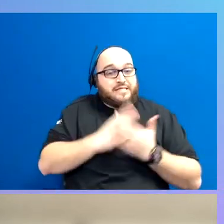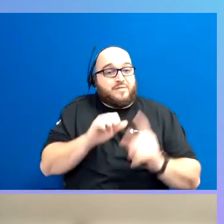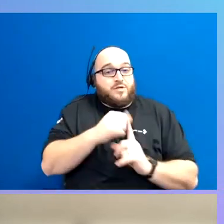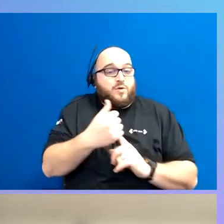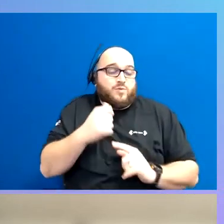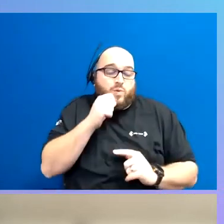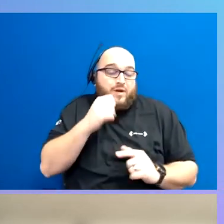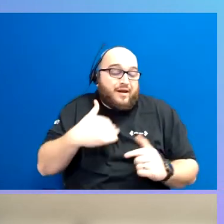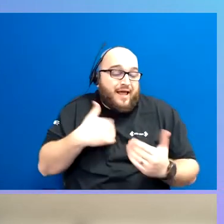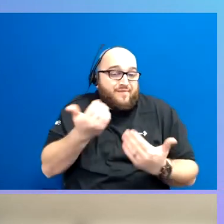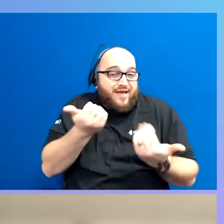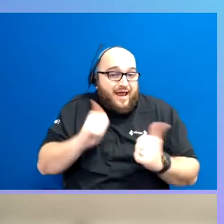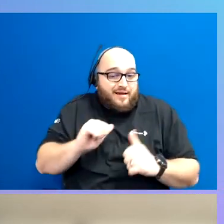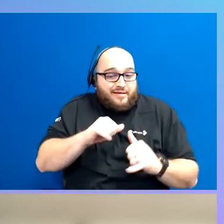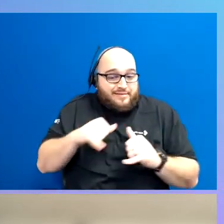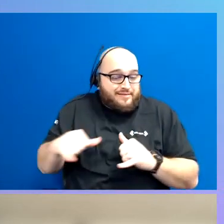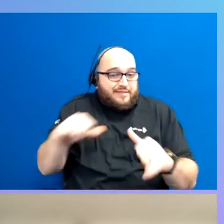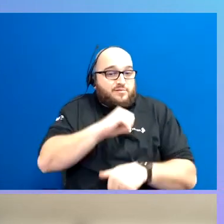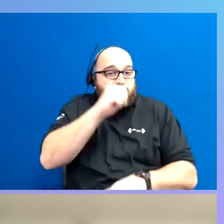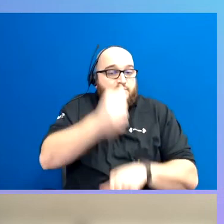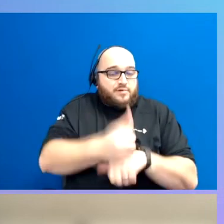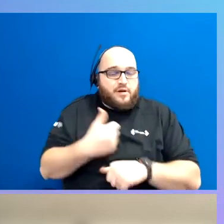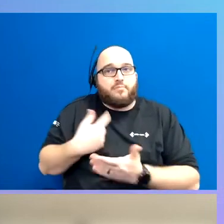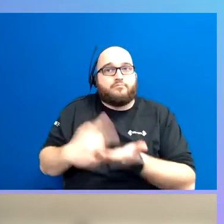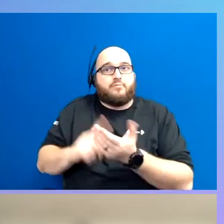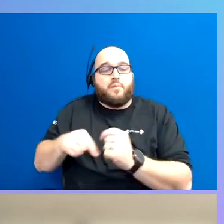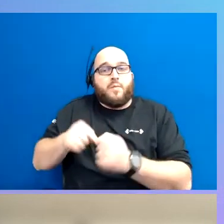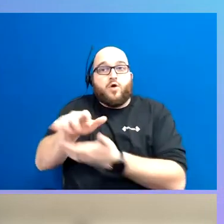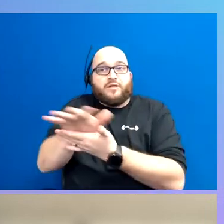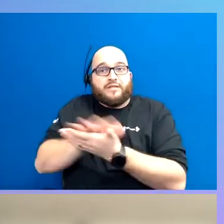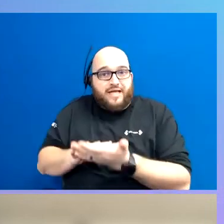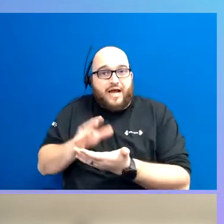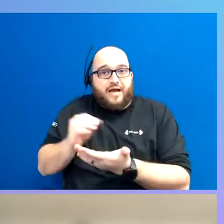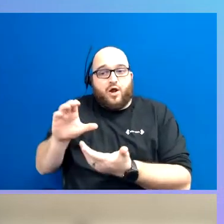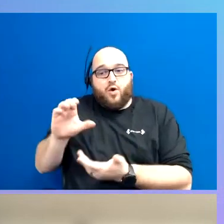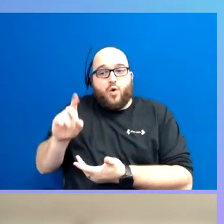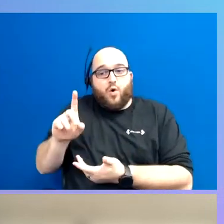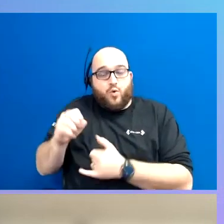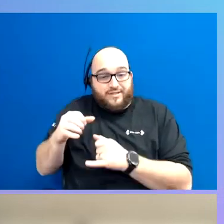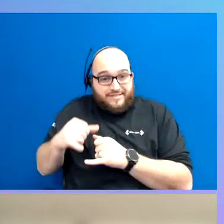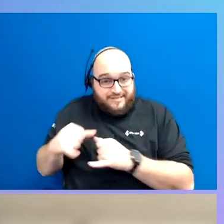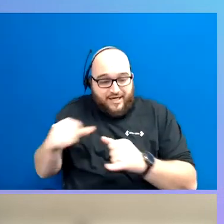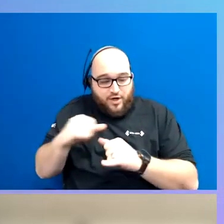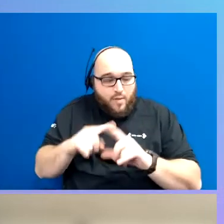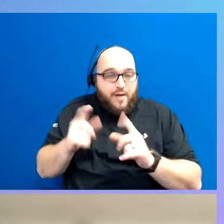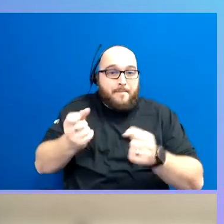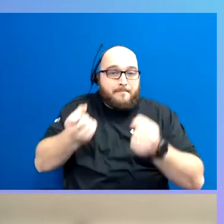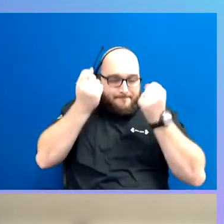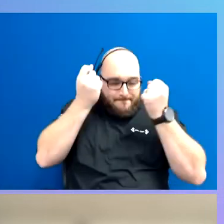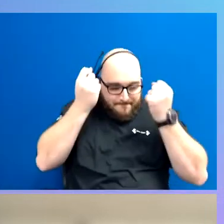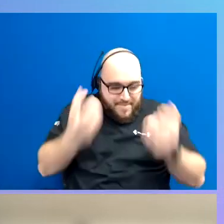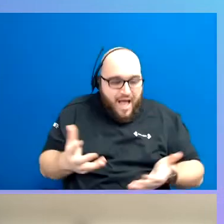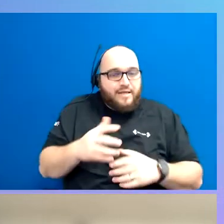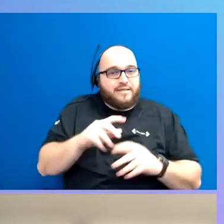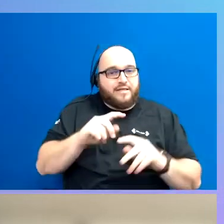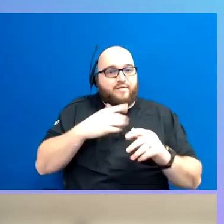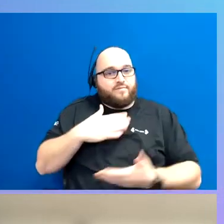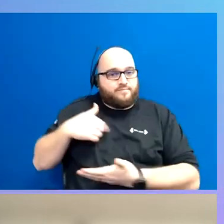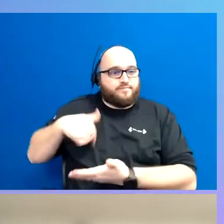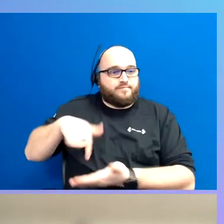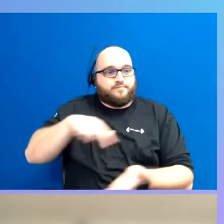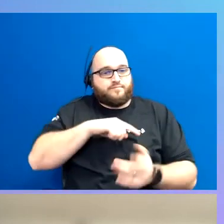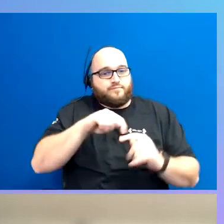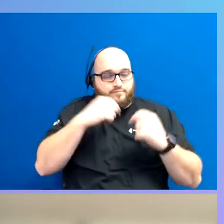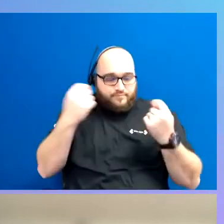I'm trying to introduce all these design standards and coding standards, but we have a lot of teams in many locations. We